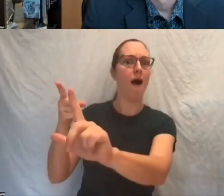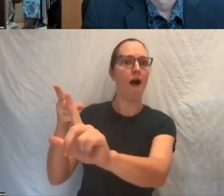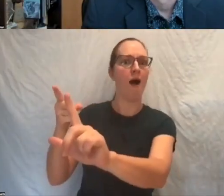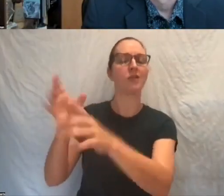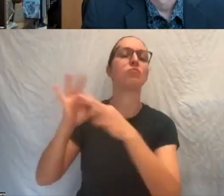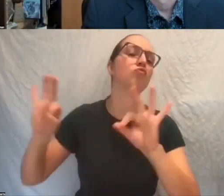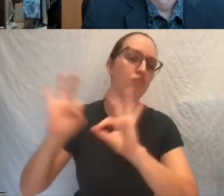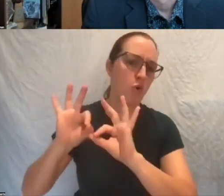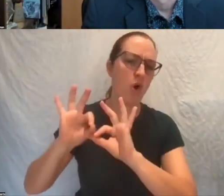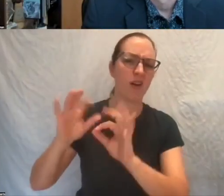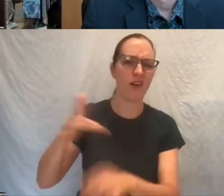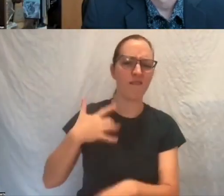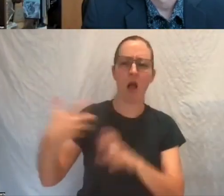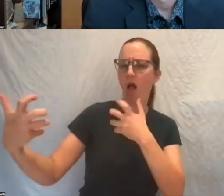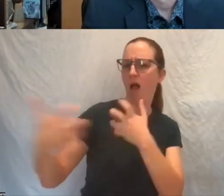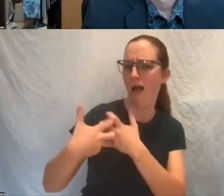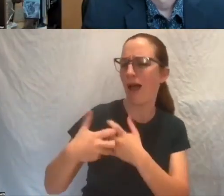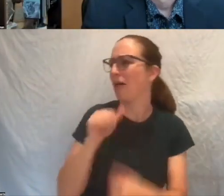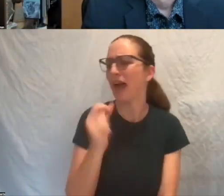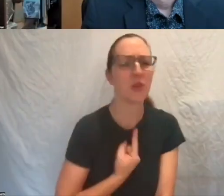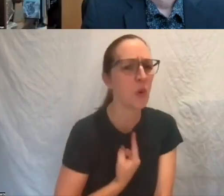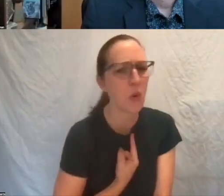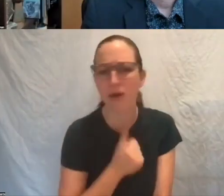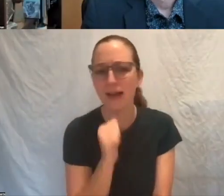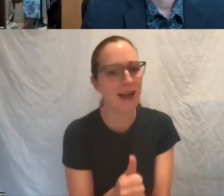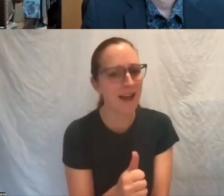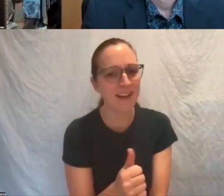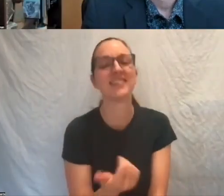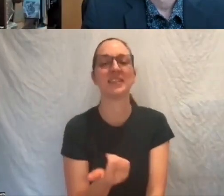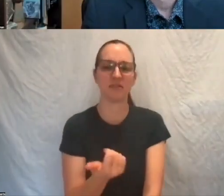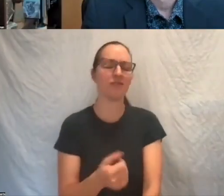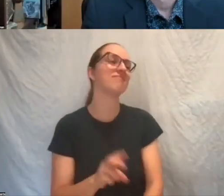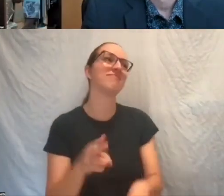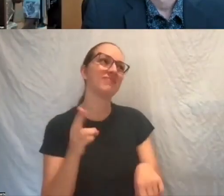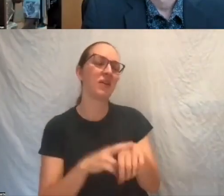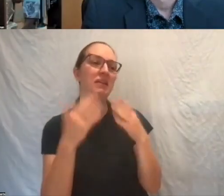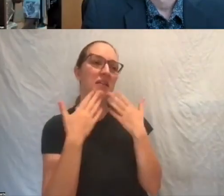lot less alone. Of course. Well, thank you so much for